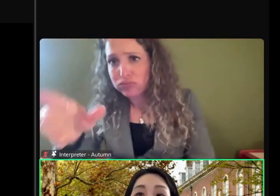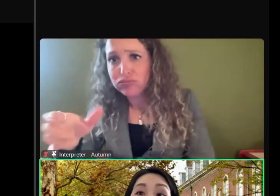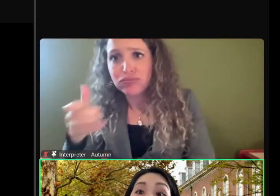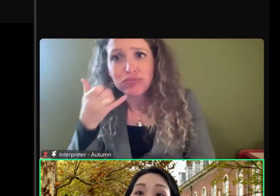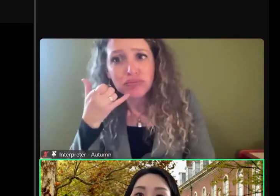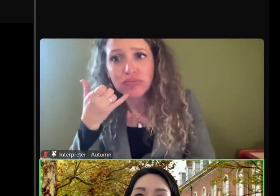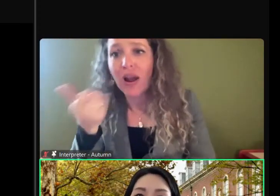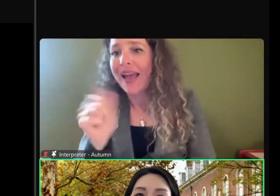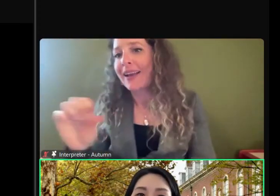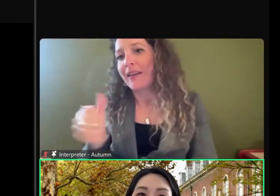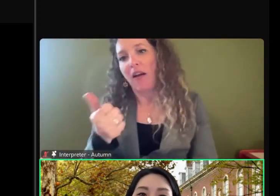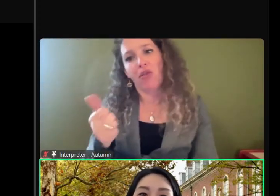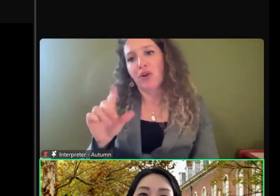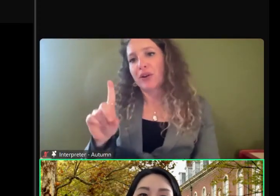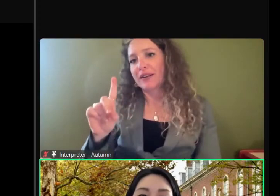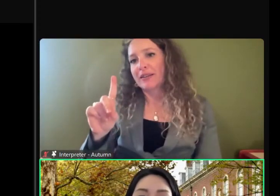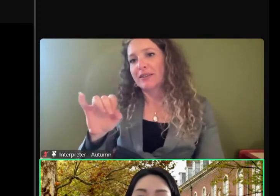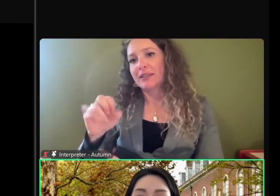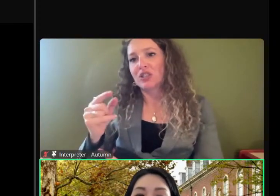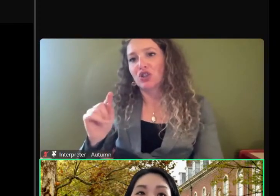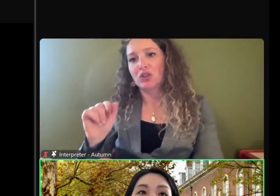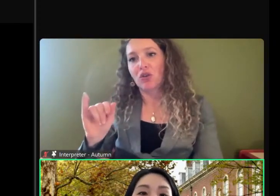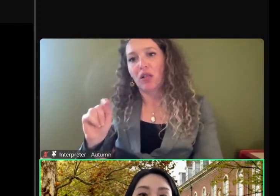other digital devices.